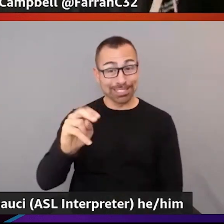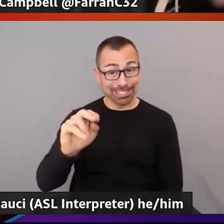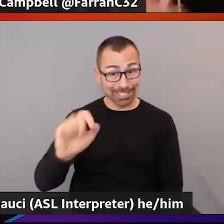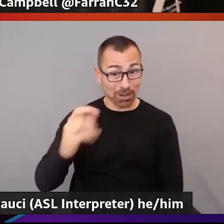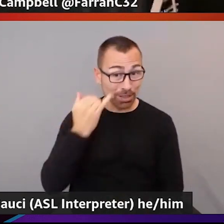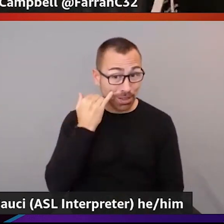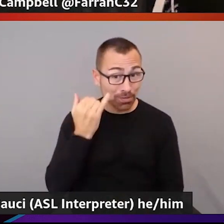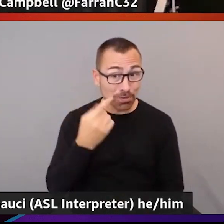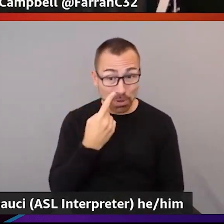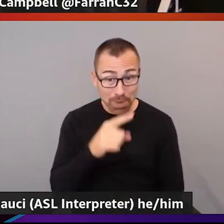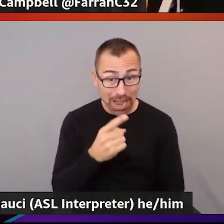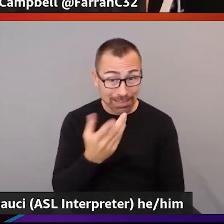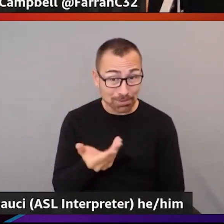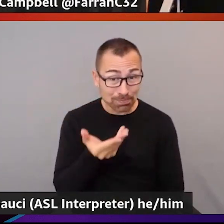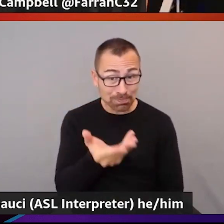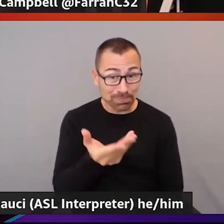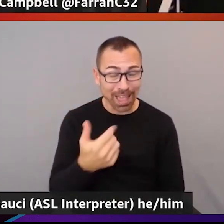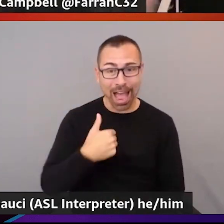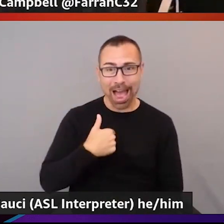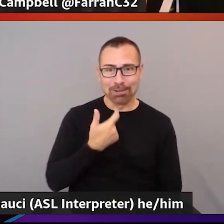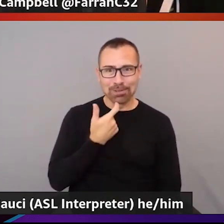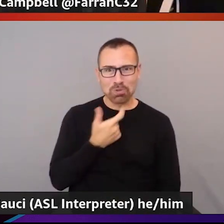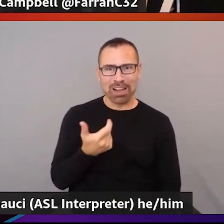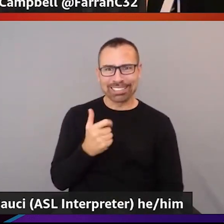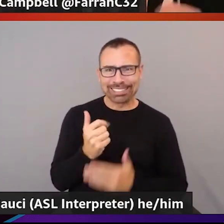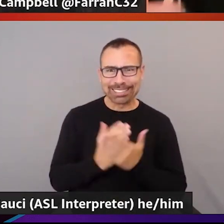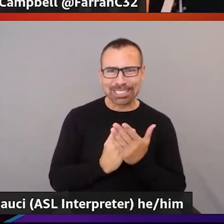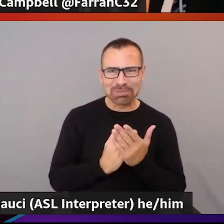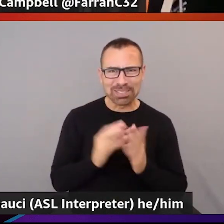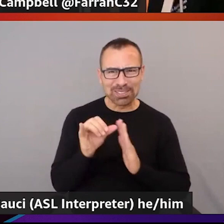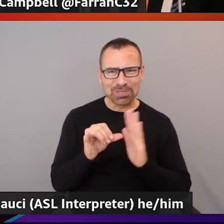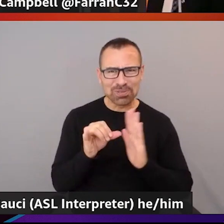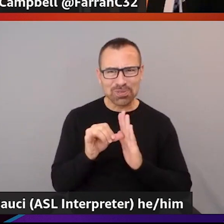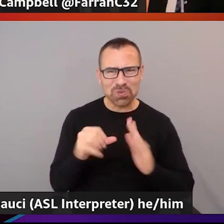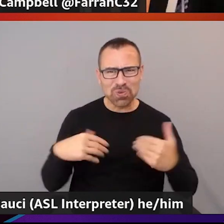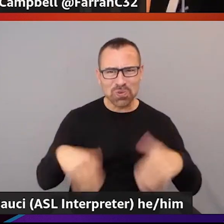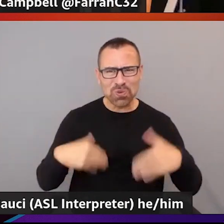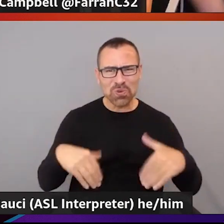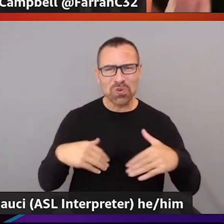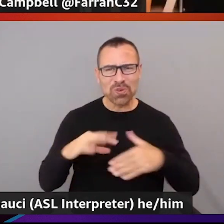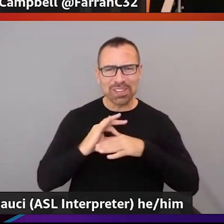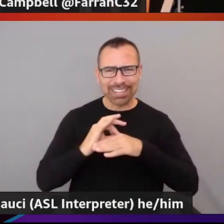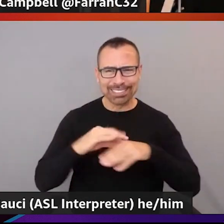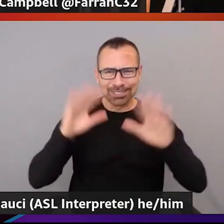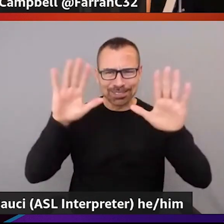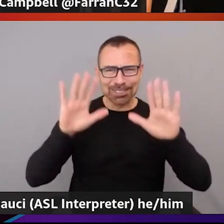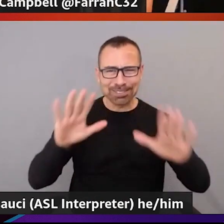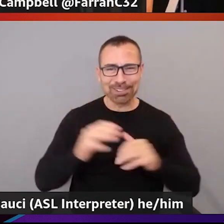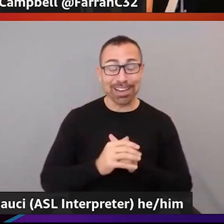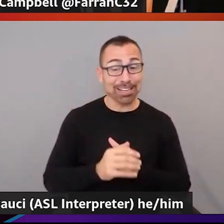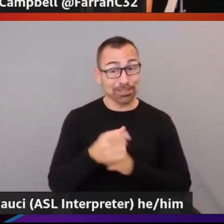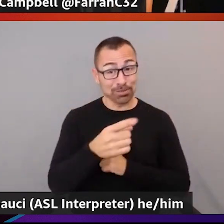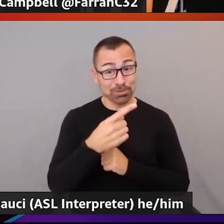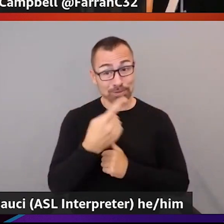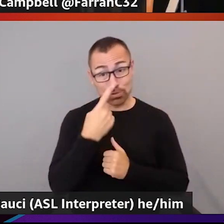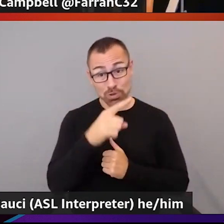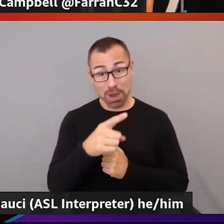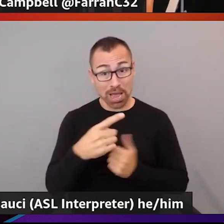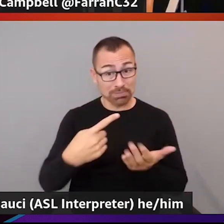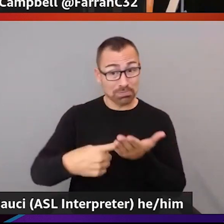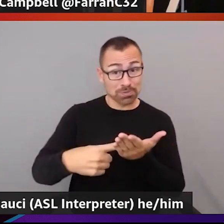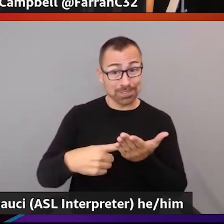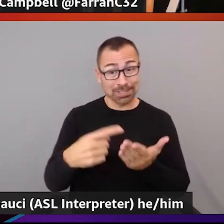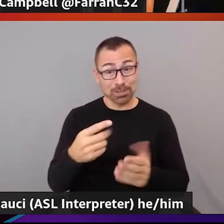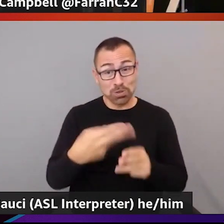with that. I was watching some of the videos. There's a lot of really great content that you've put out. Do you want to talk a little bit about your